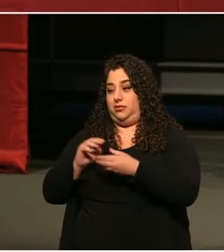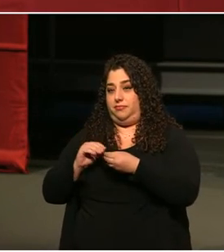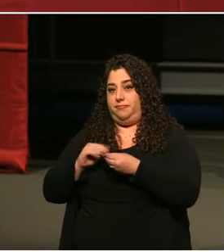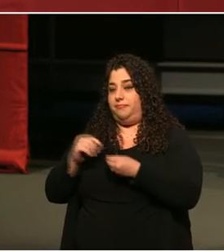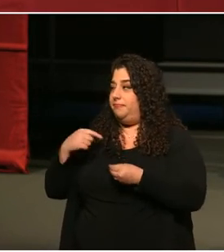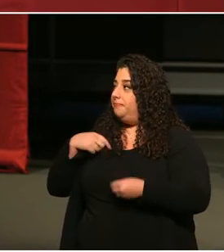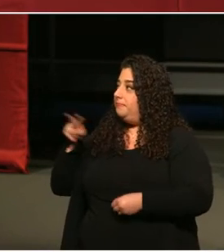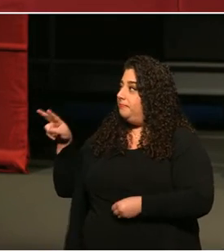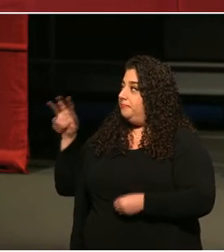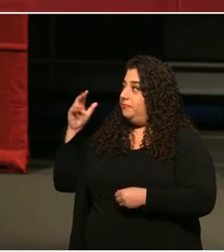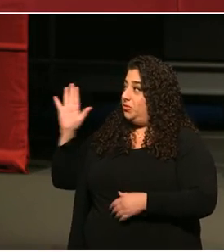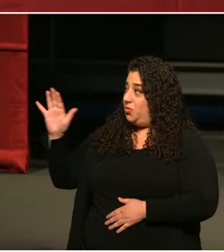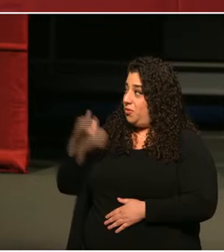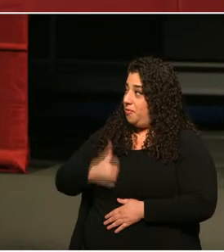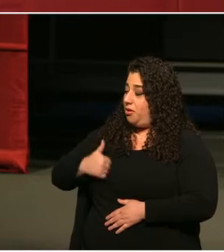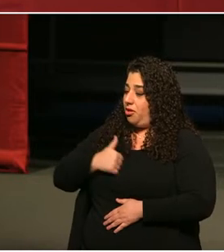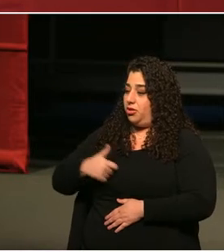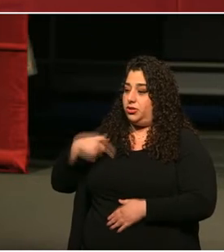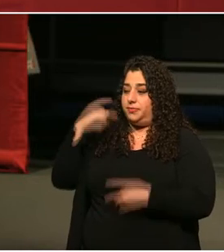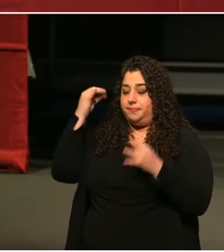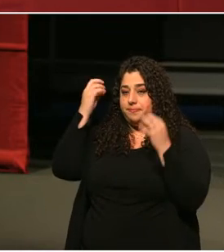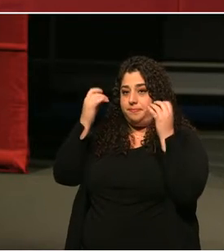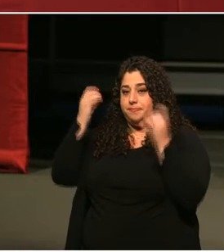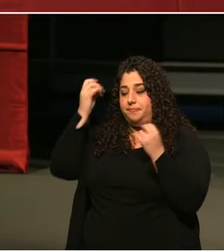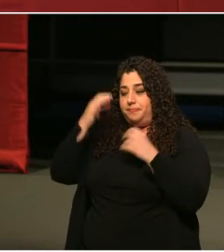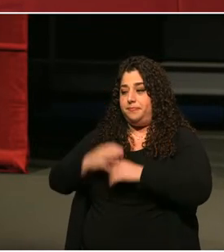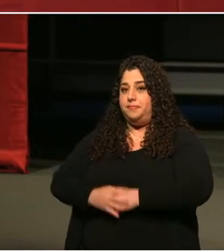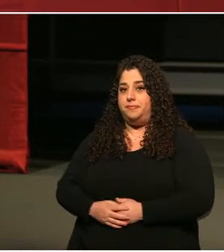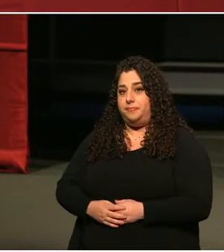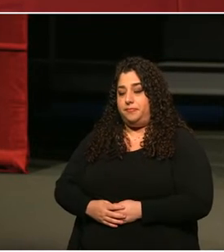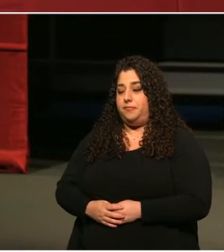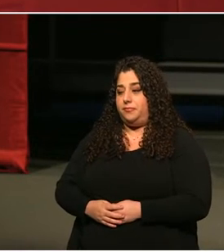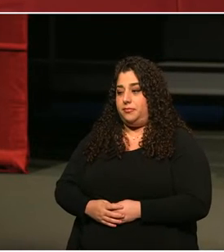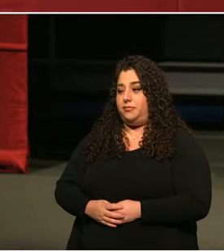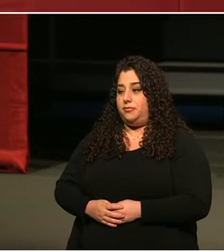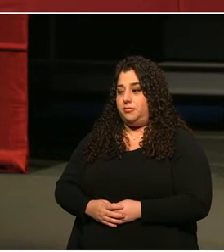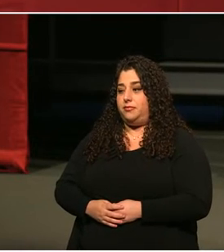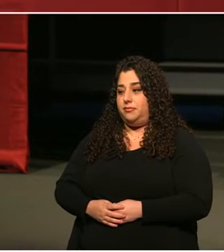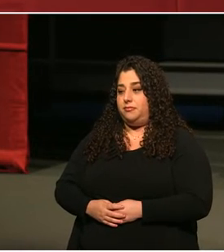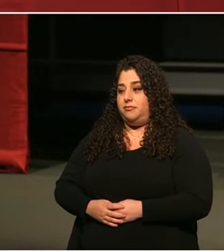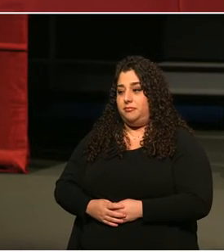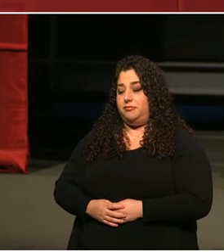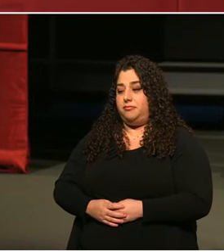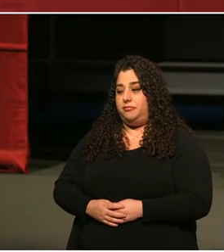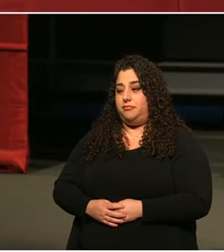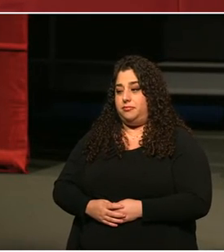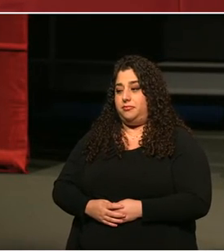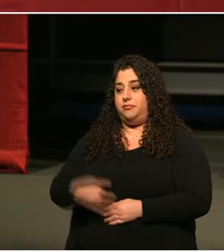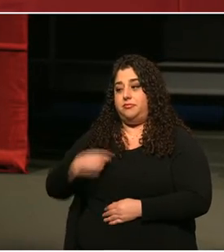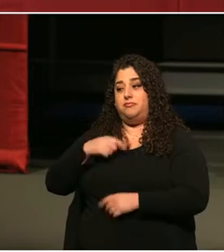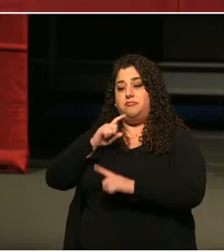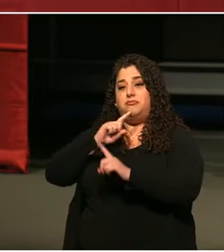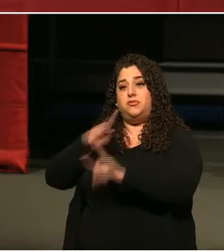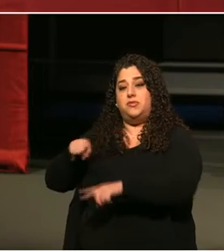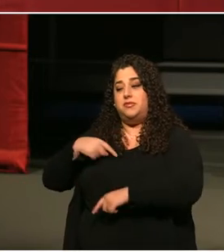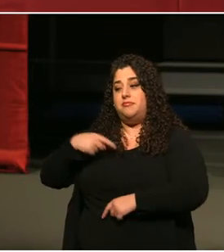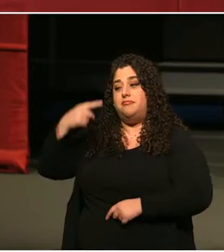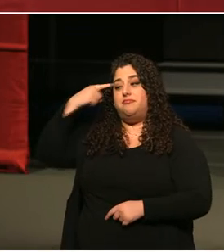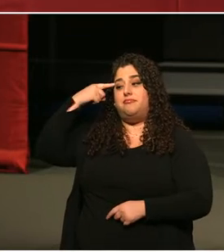I want to say in 1973, I was a 26-year-old Indigenous